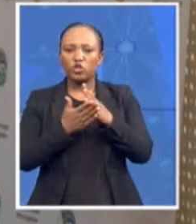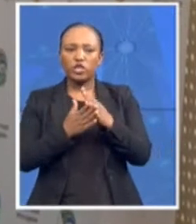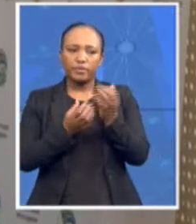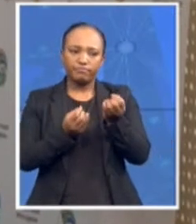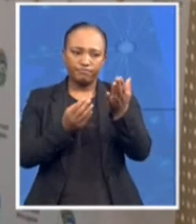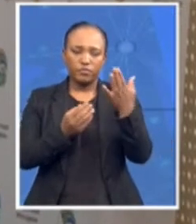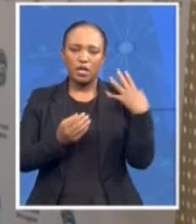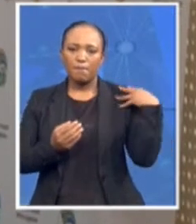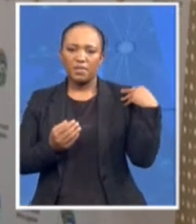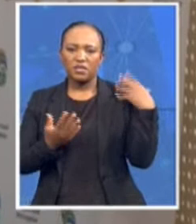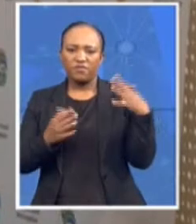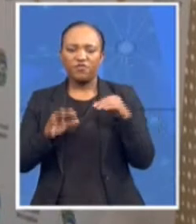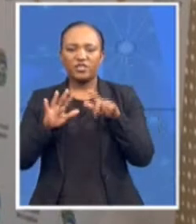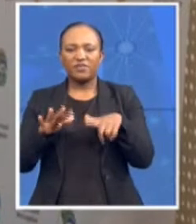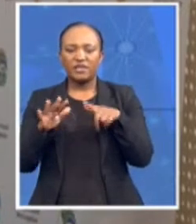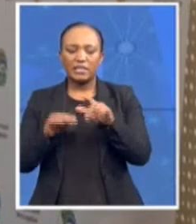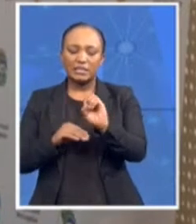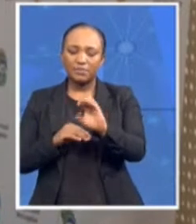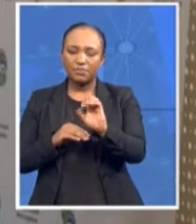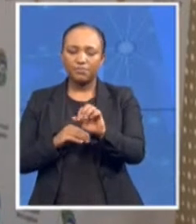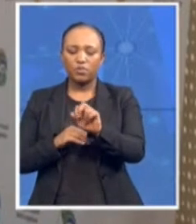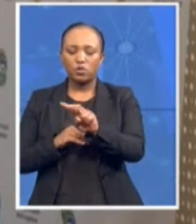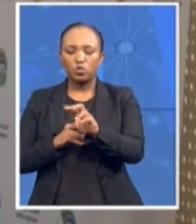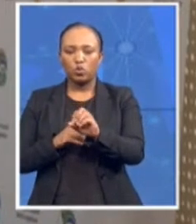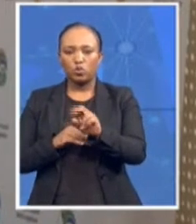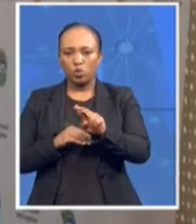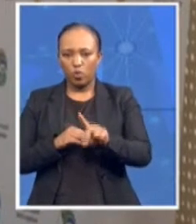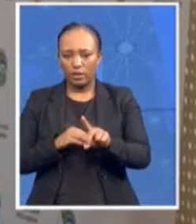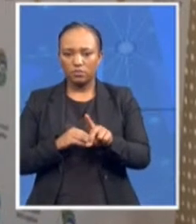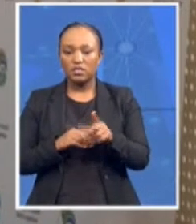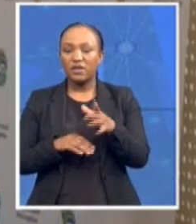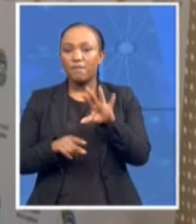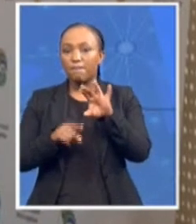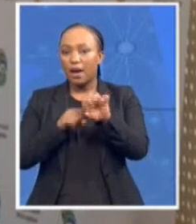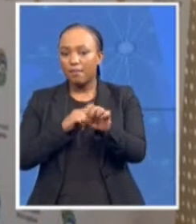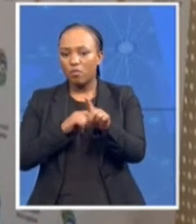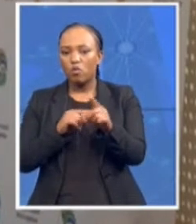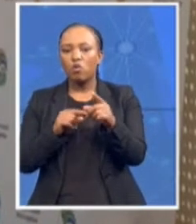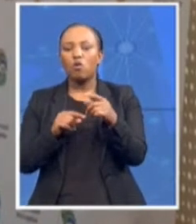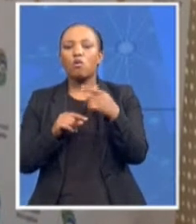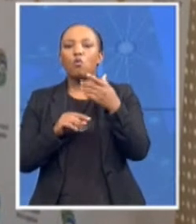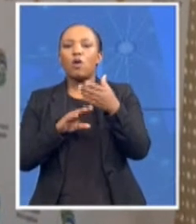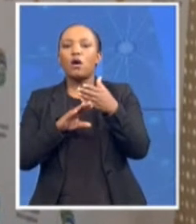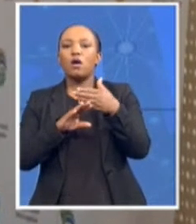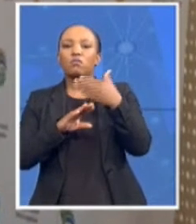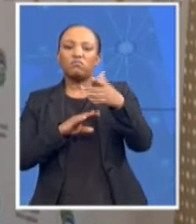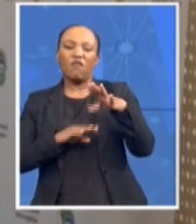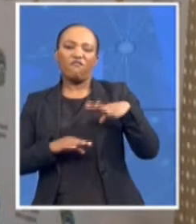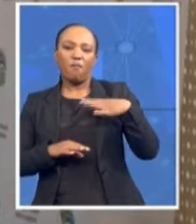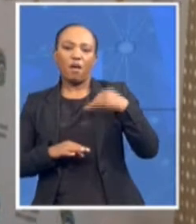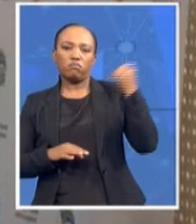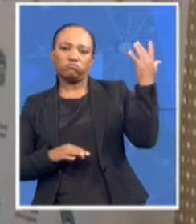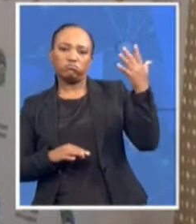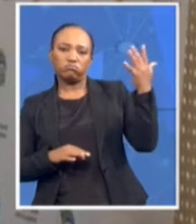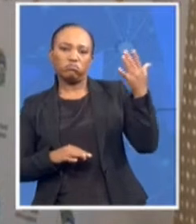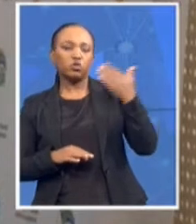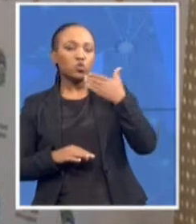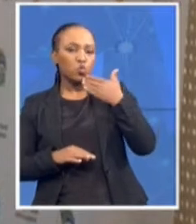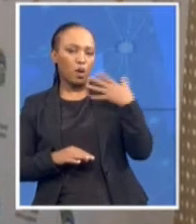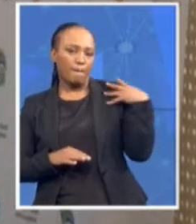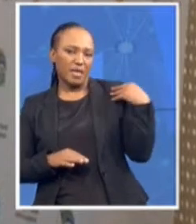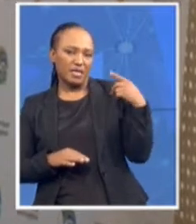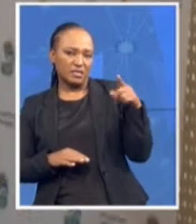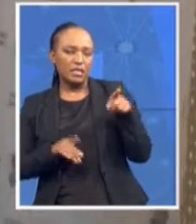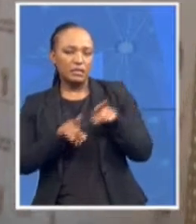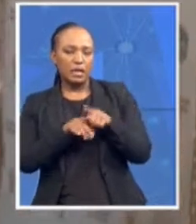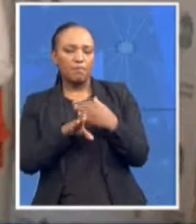2021, and this was followed by a formal presentation to the Minister and his colleagues at the Department of Sports, Arts and